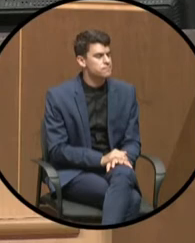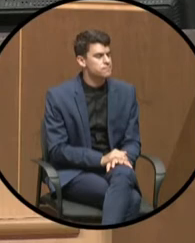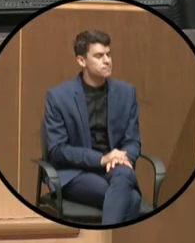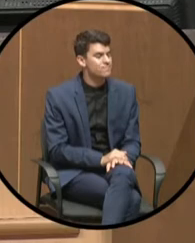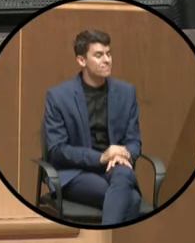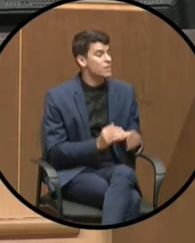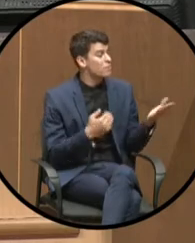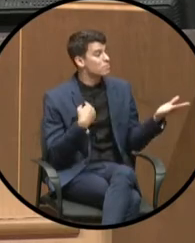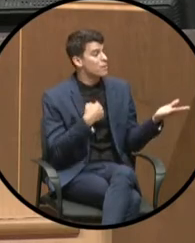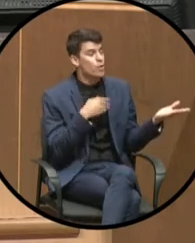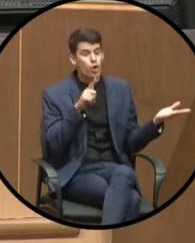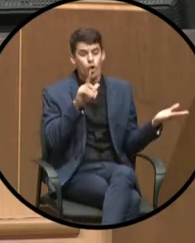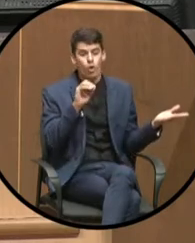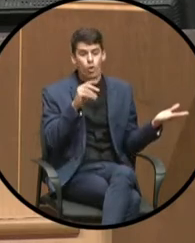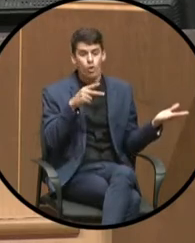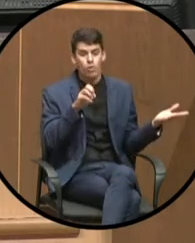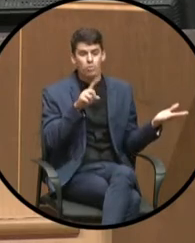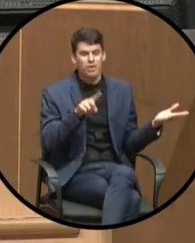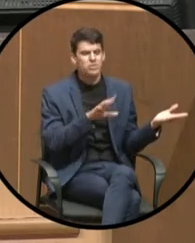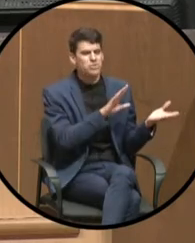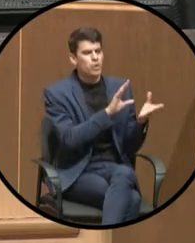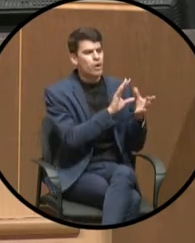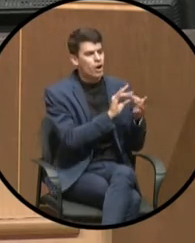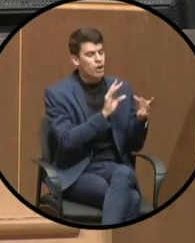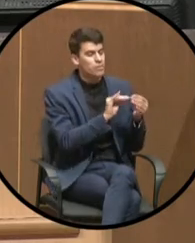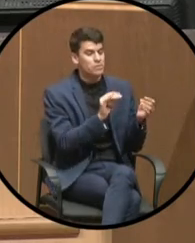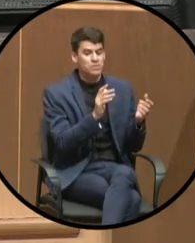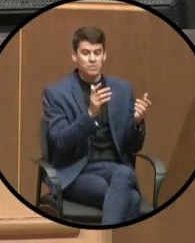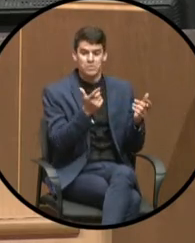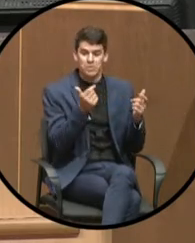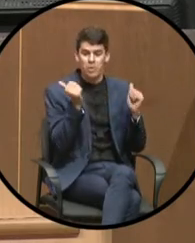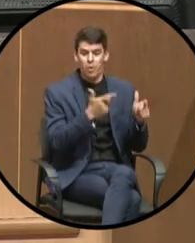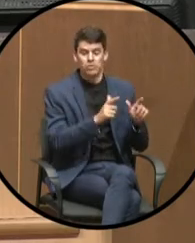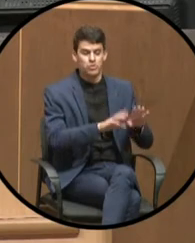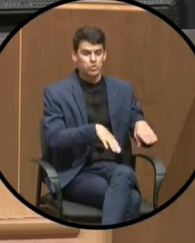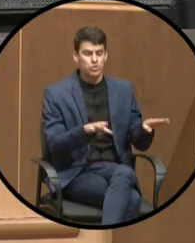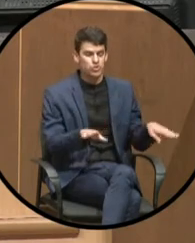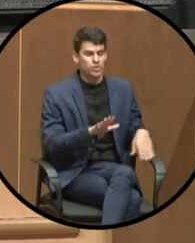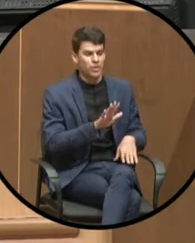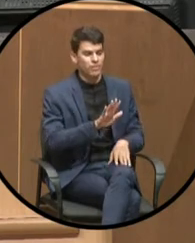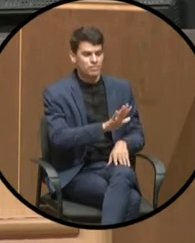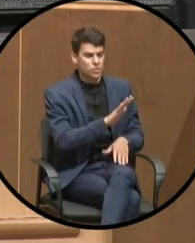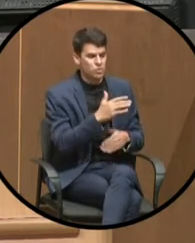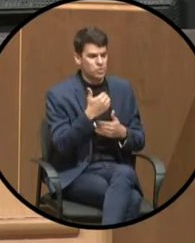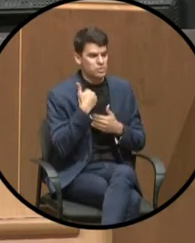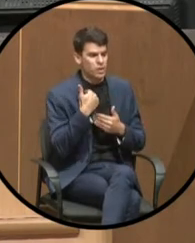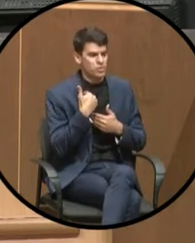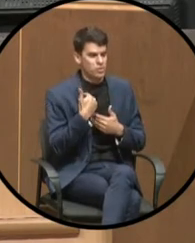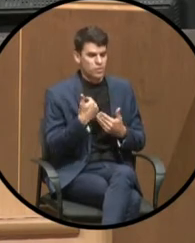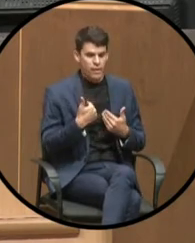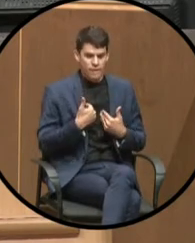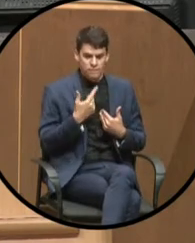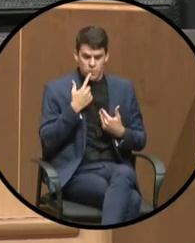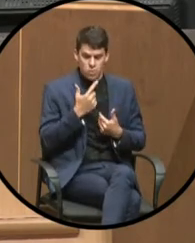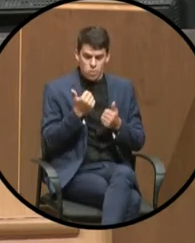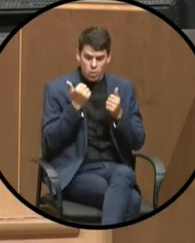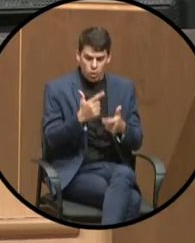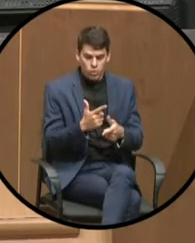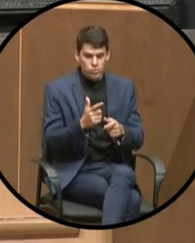Member Lopez, your comments about every child and that responsibility that we have towards every